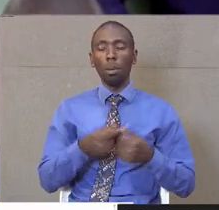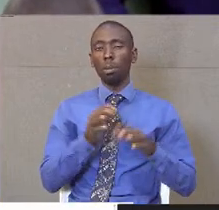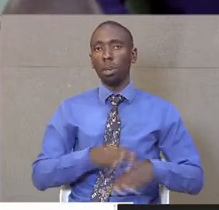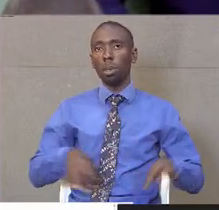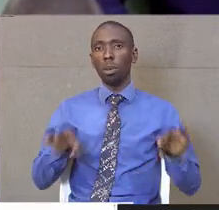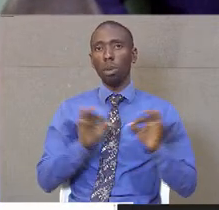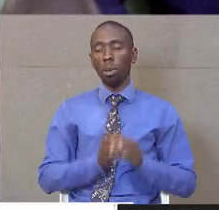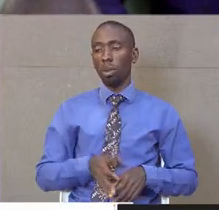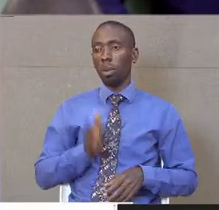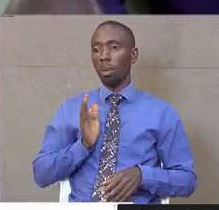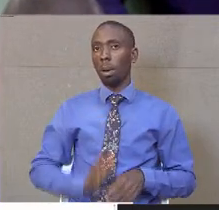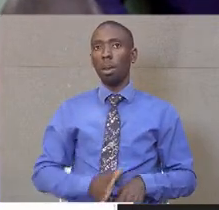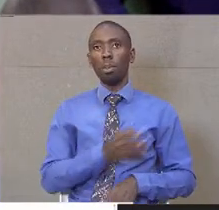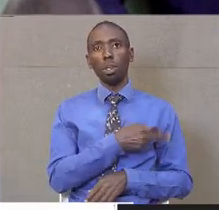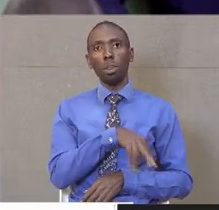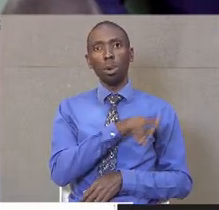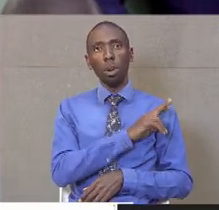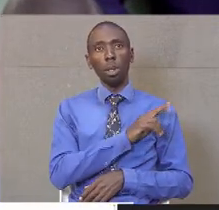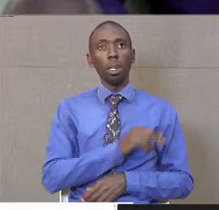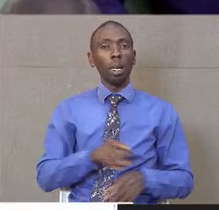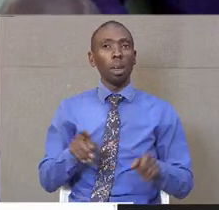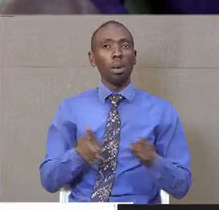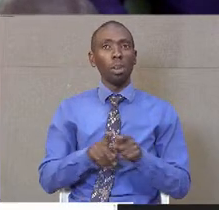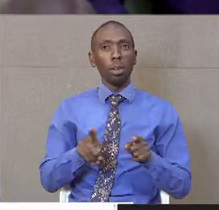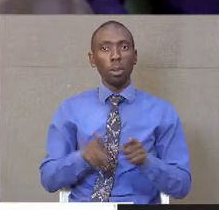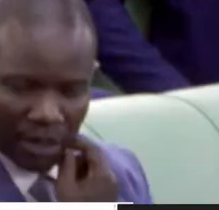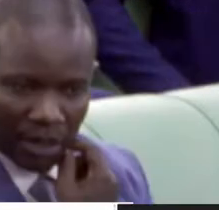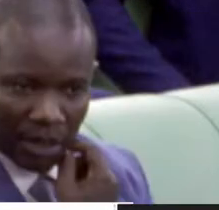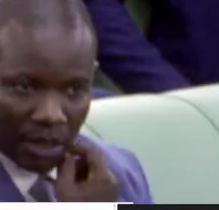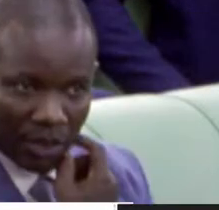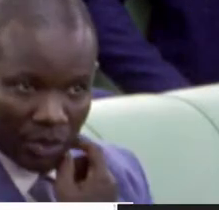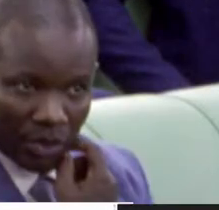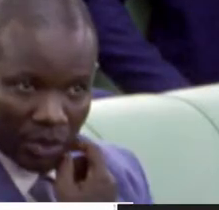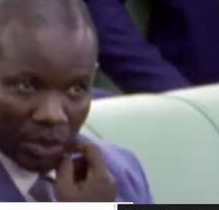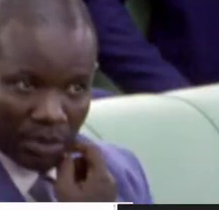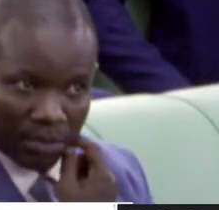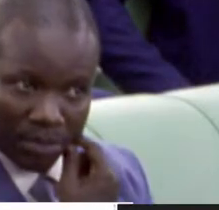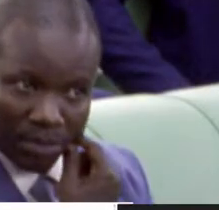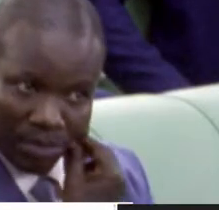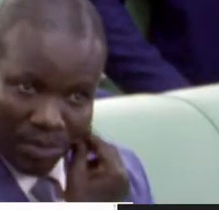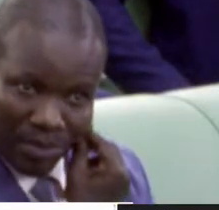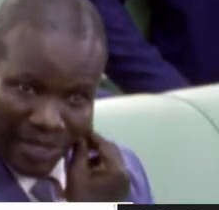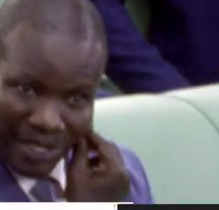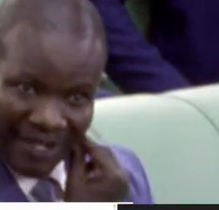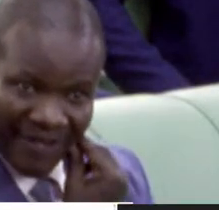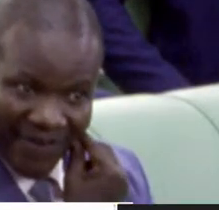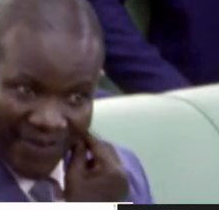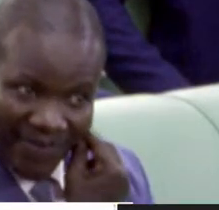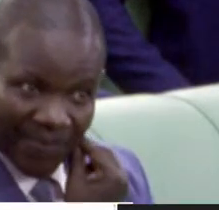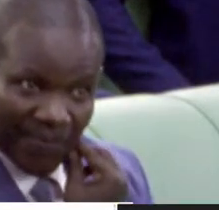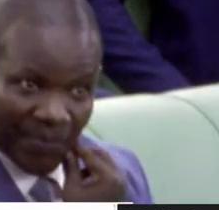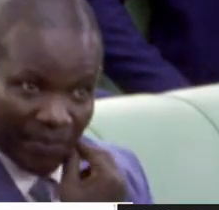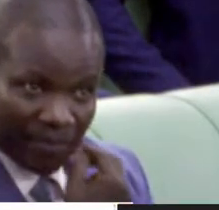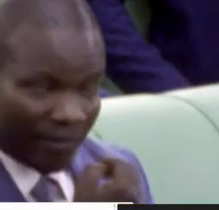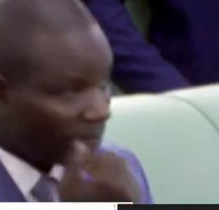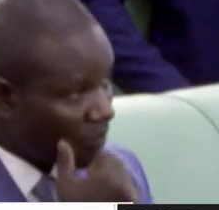resource, and a huge sum of money, I think my